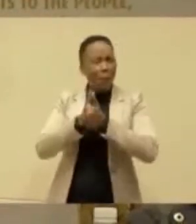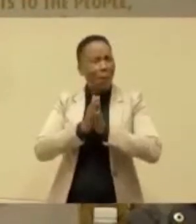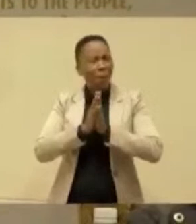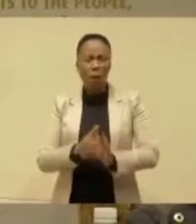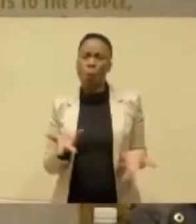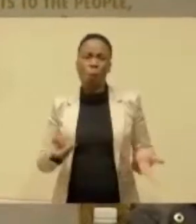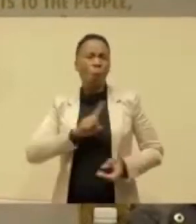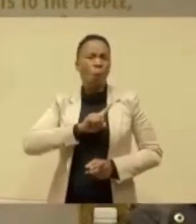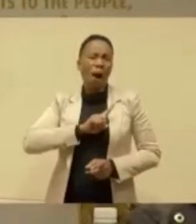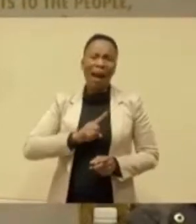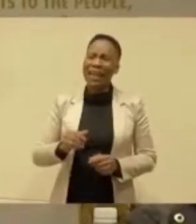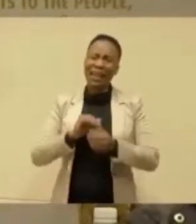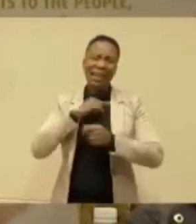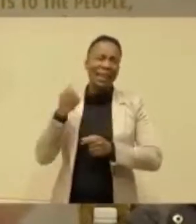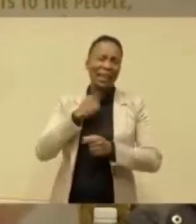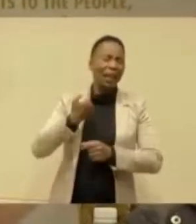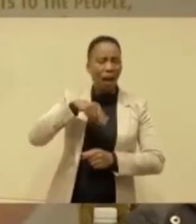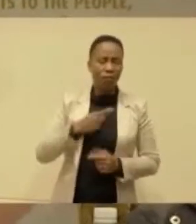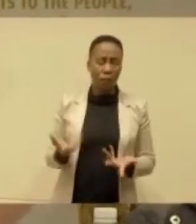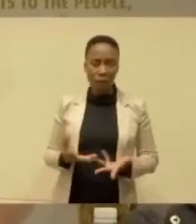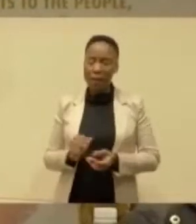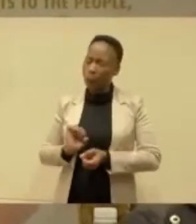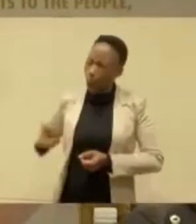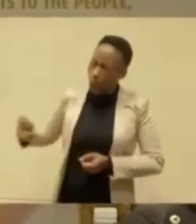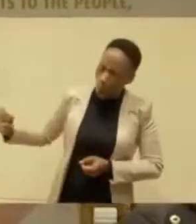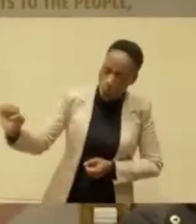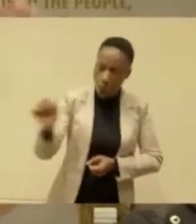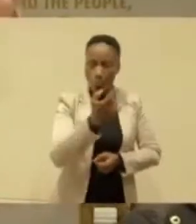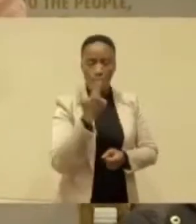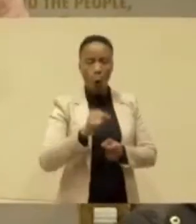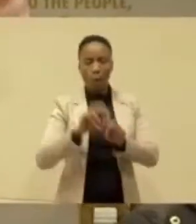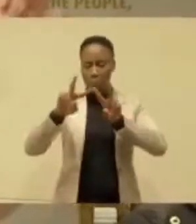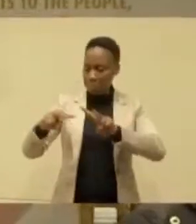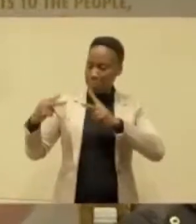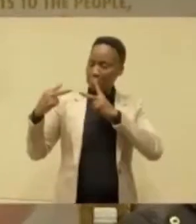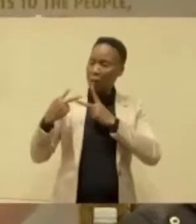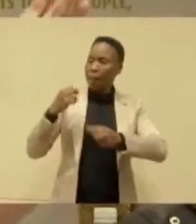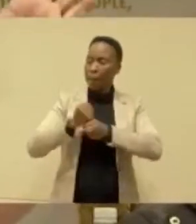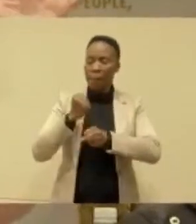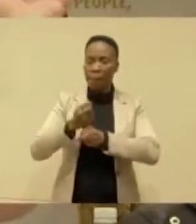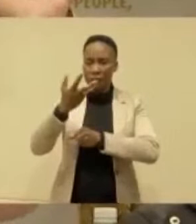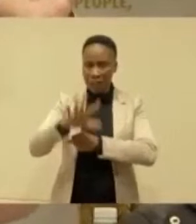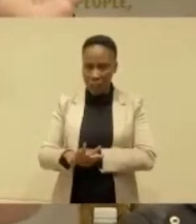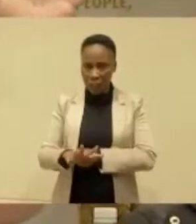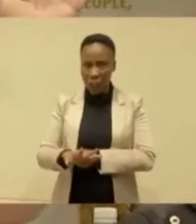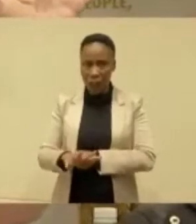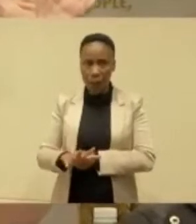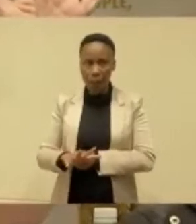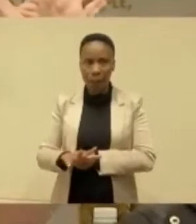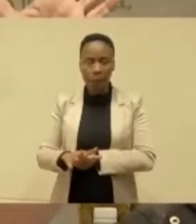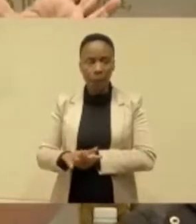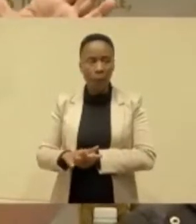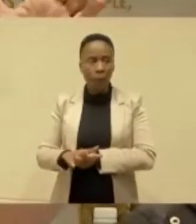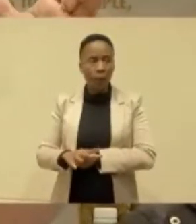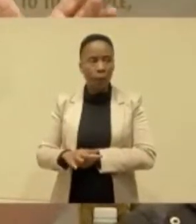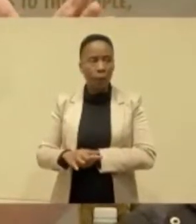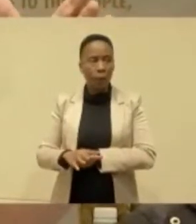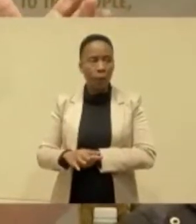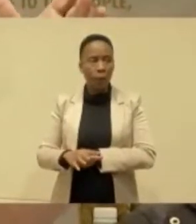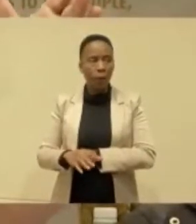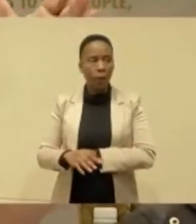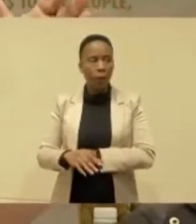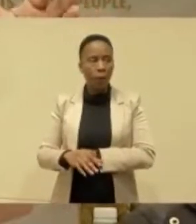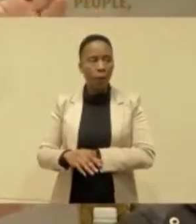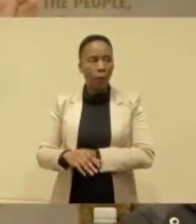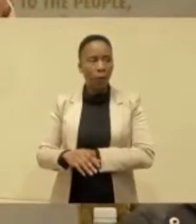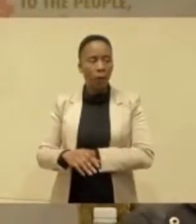it we did an entire review we brought in the uh the